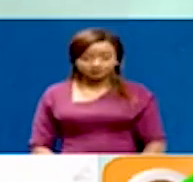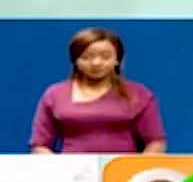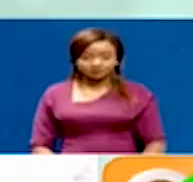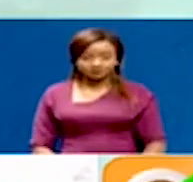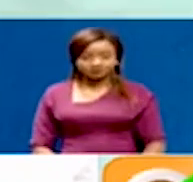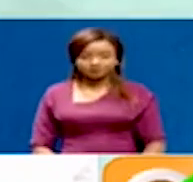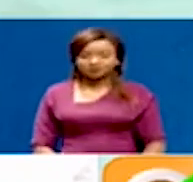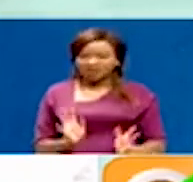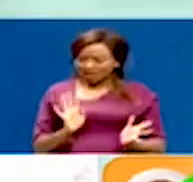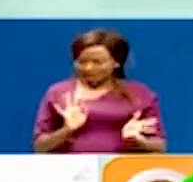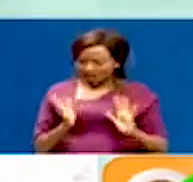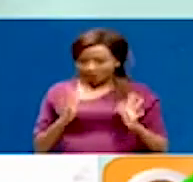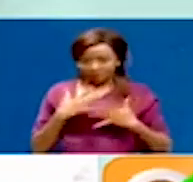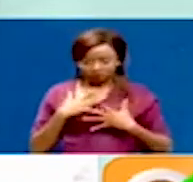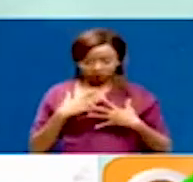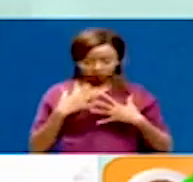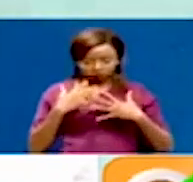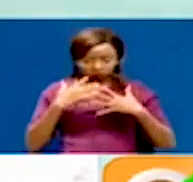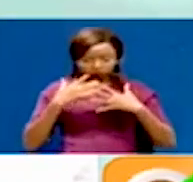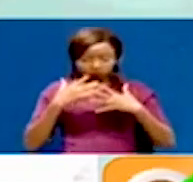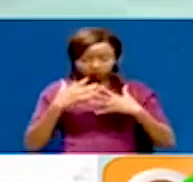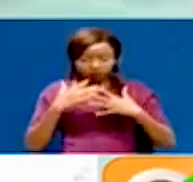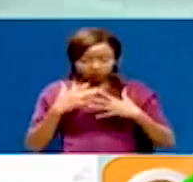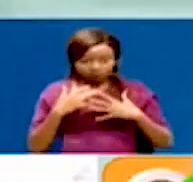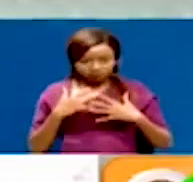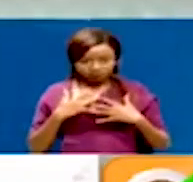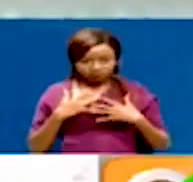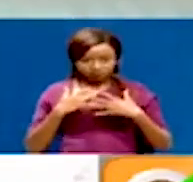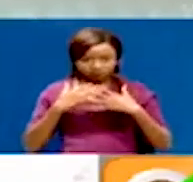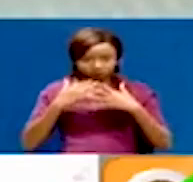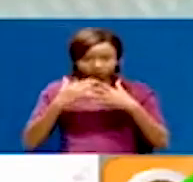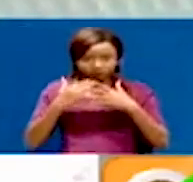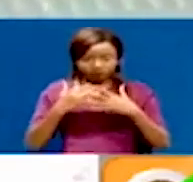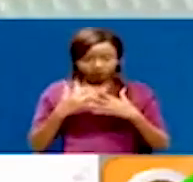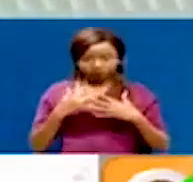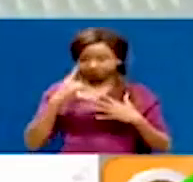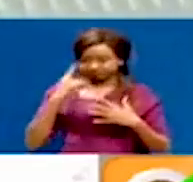The simulation of how a ventilator pumps air into the lungs of a patient.